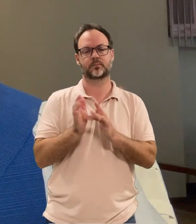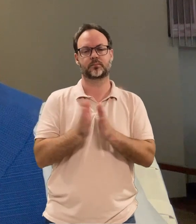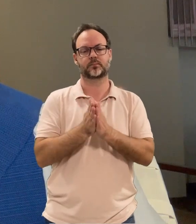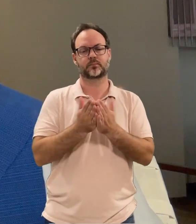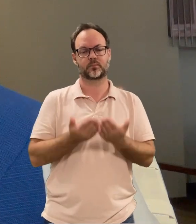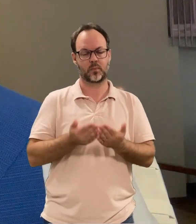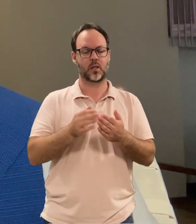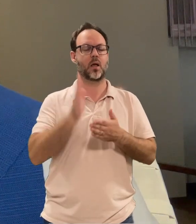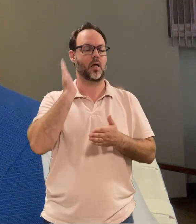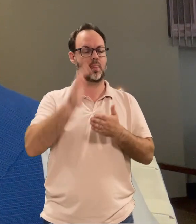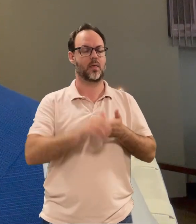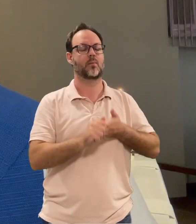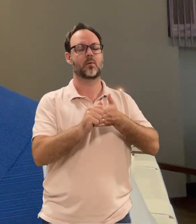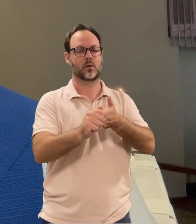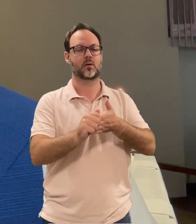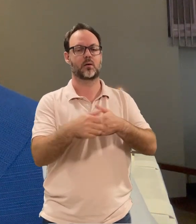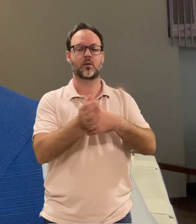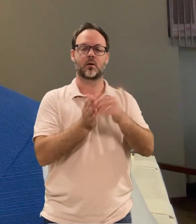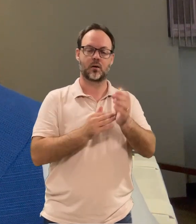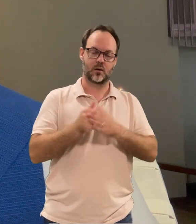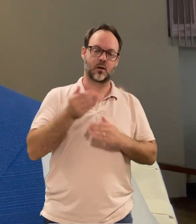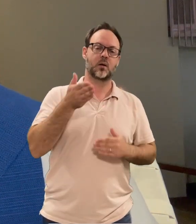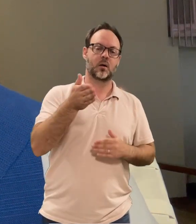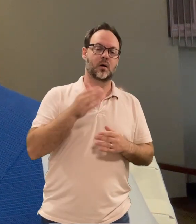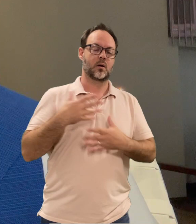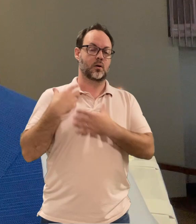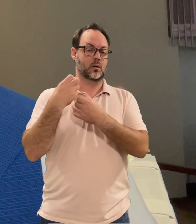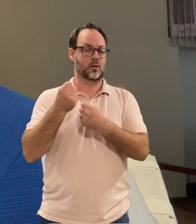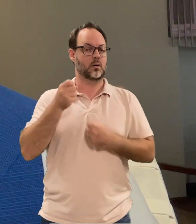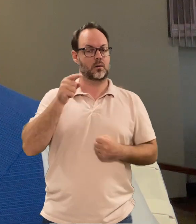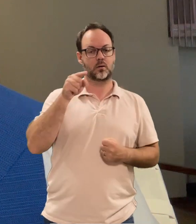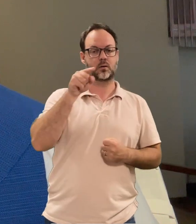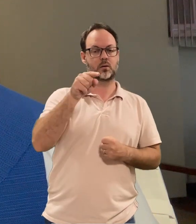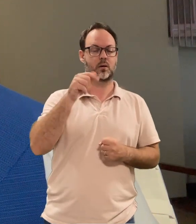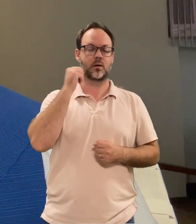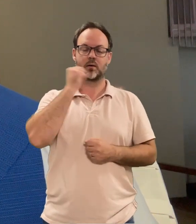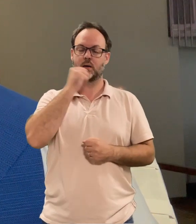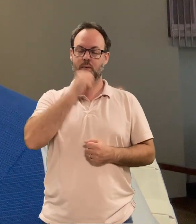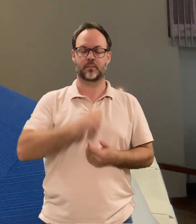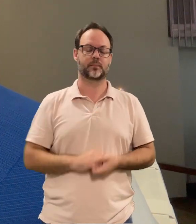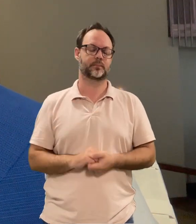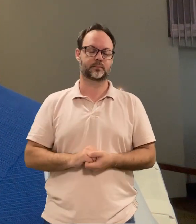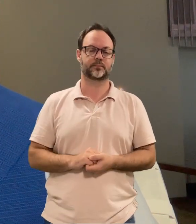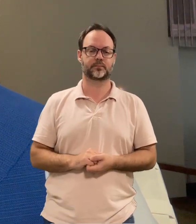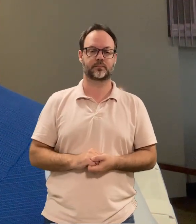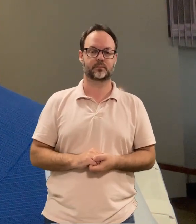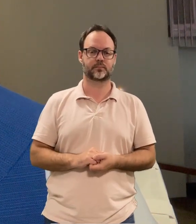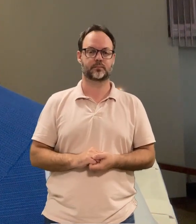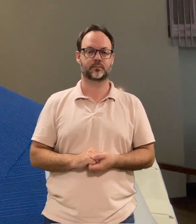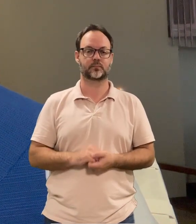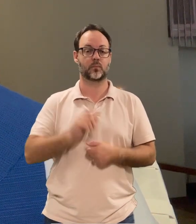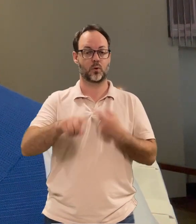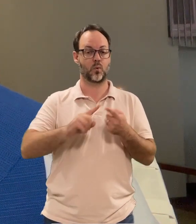in Holy Scripture. They will guide you and comfort you and strengthen you each and every